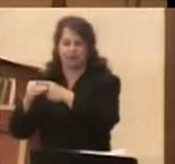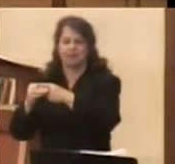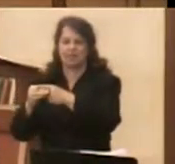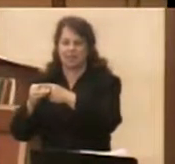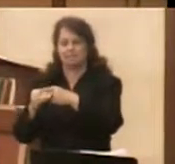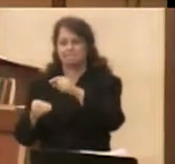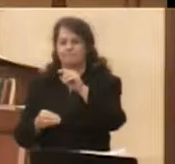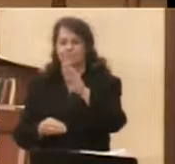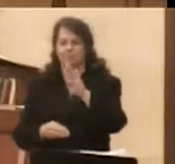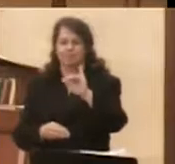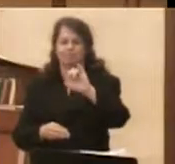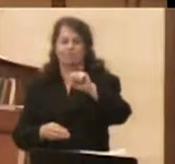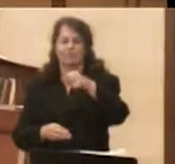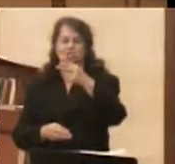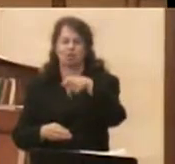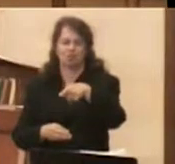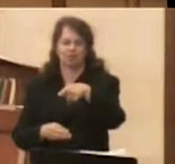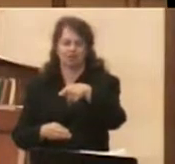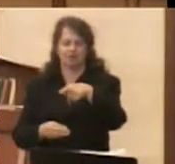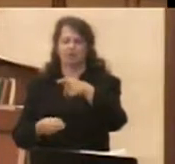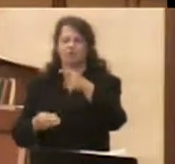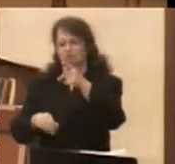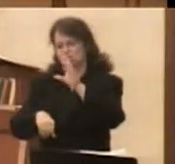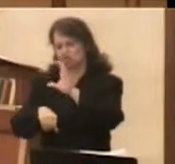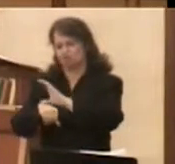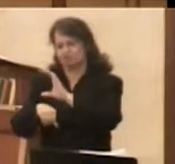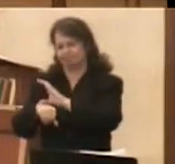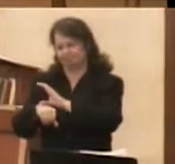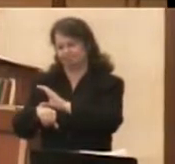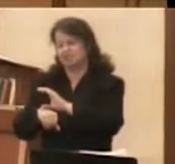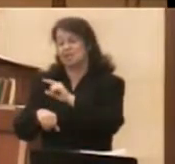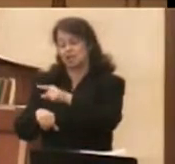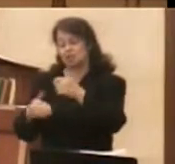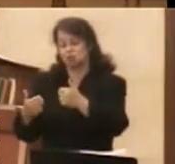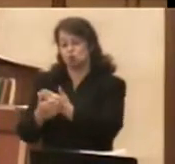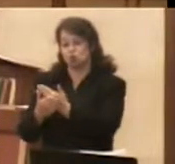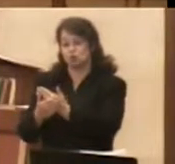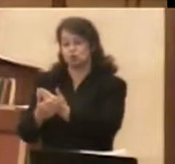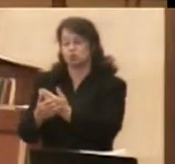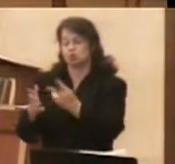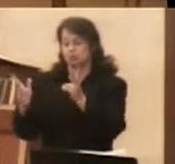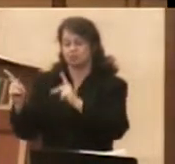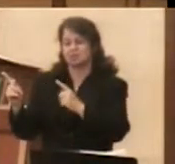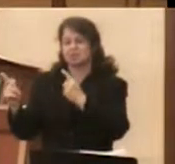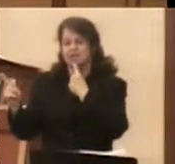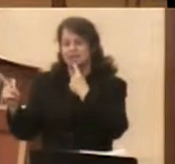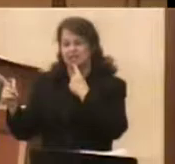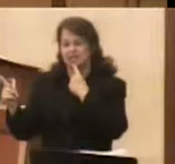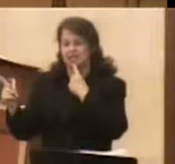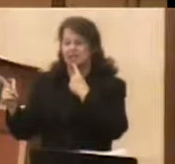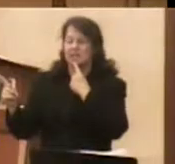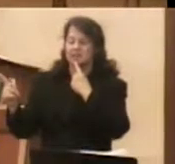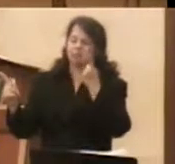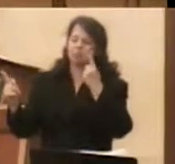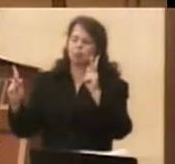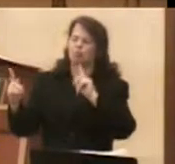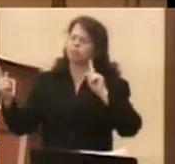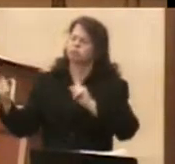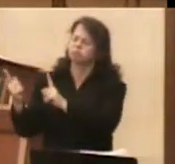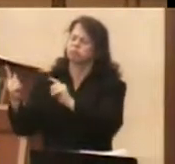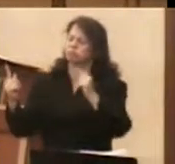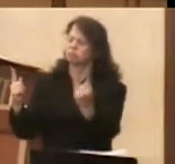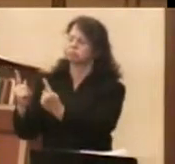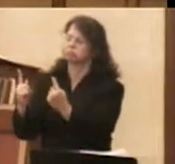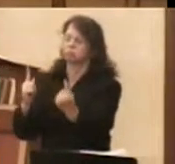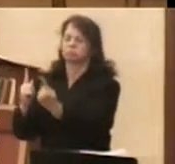a congregation, and so as is when you're the new pastor, people introduce themselves to you. Oftentimes,